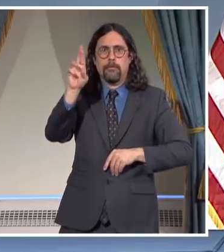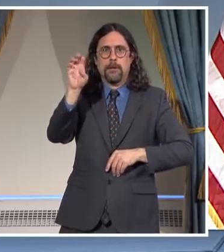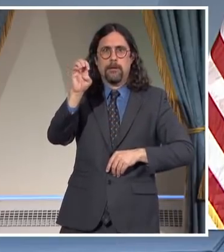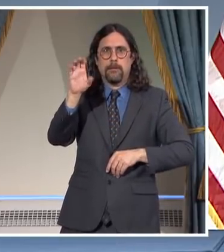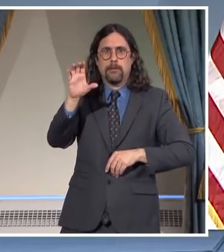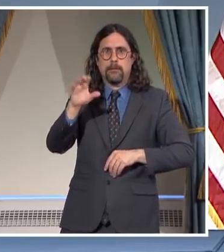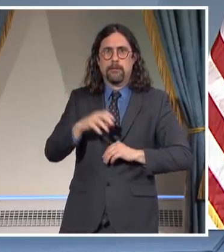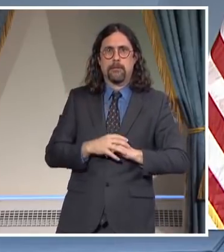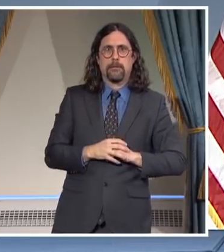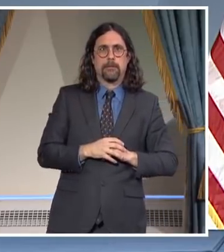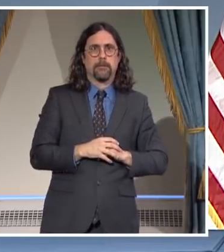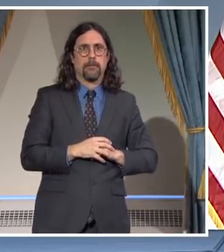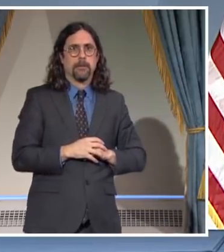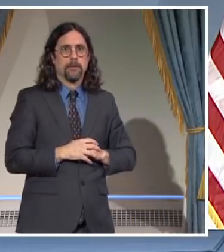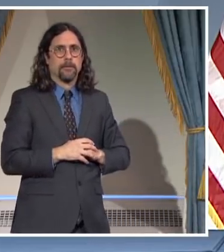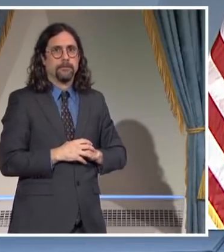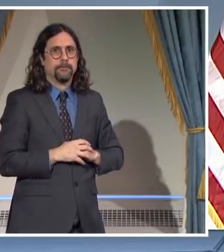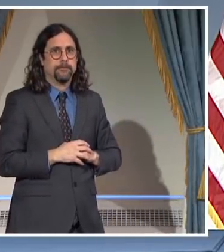about